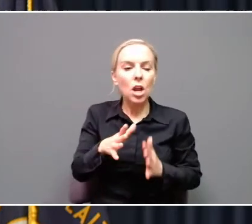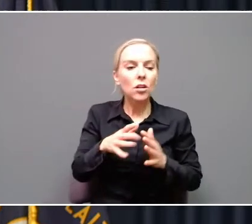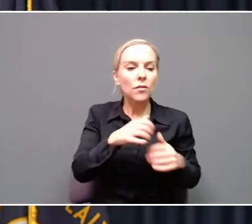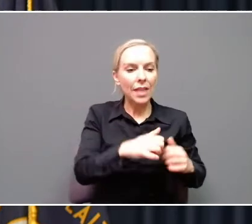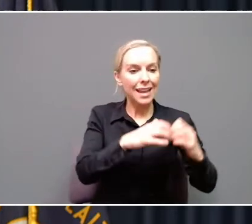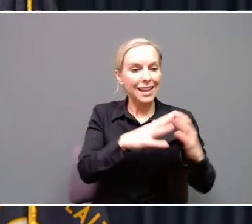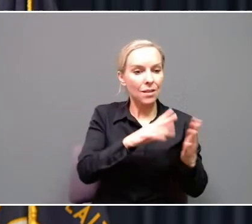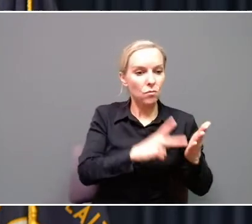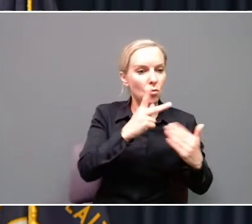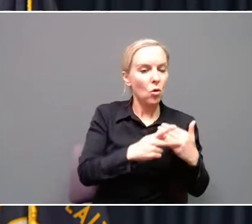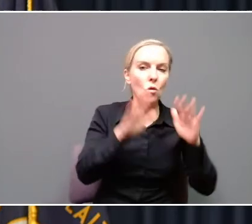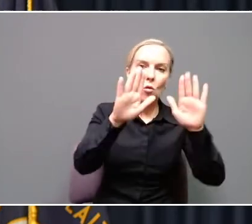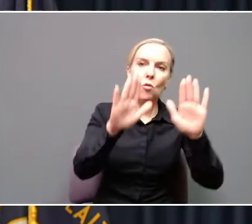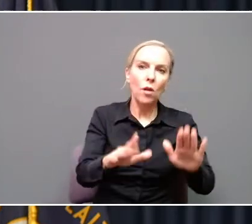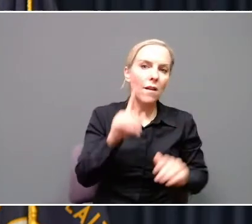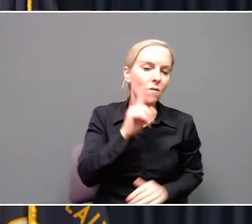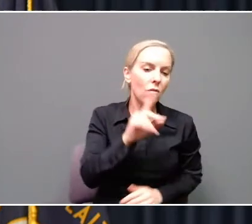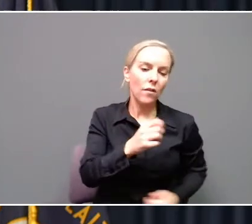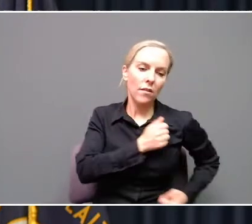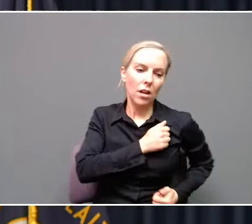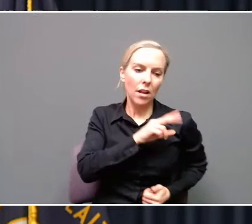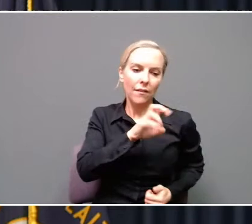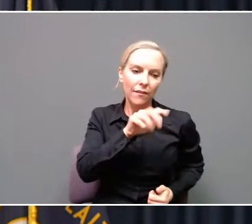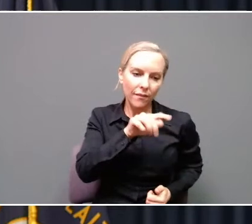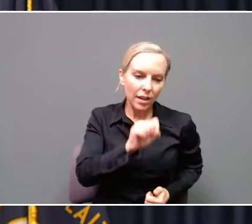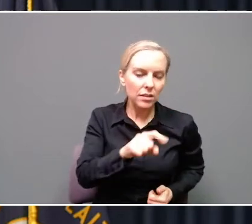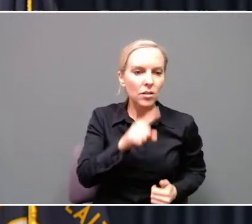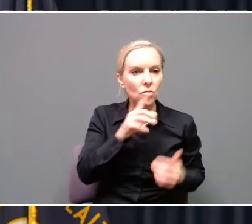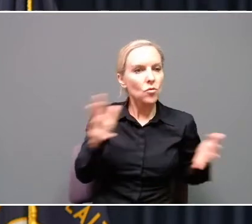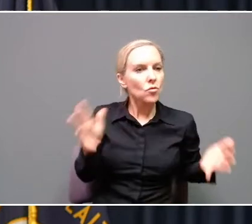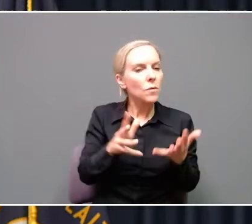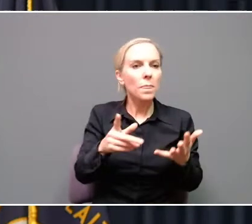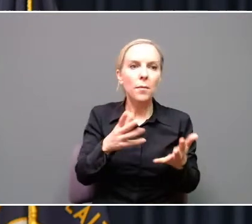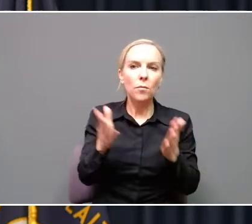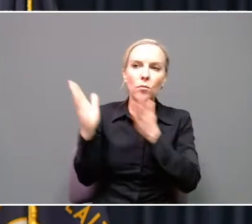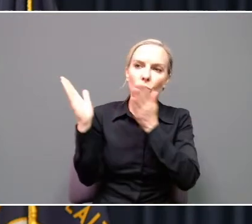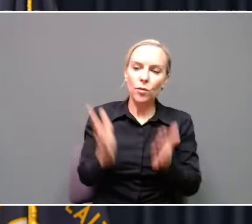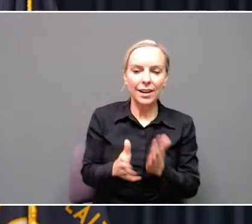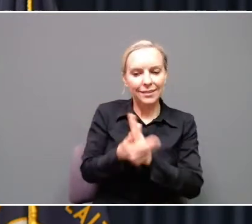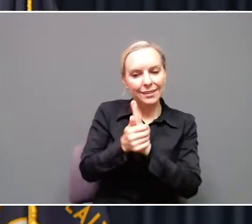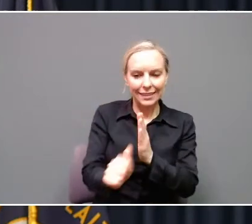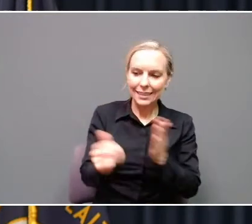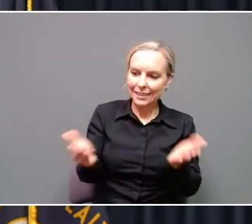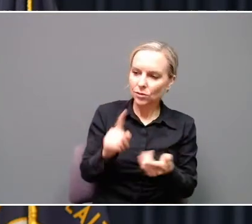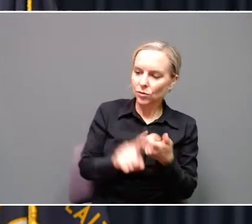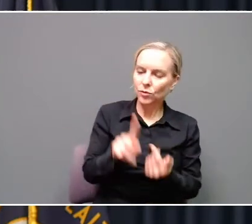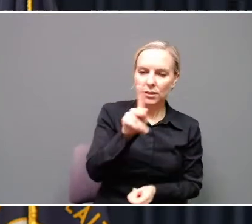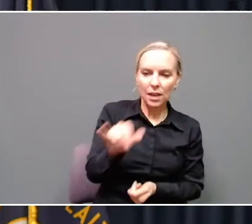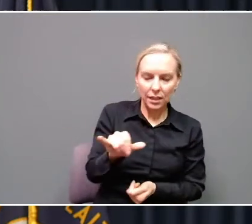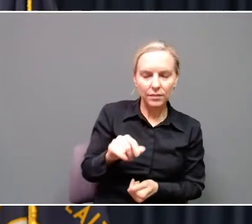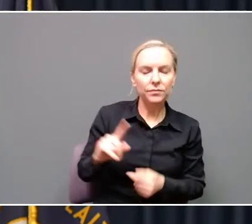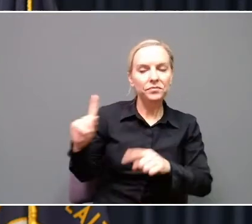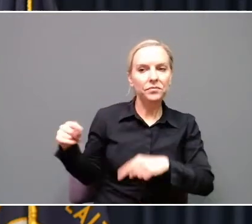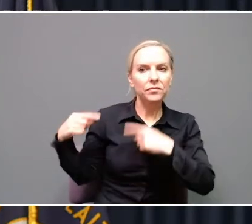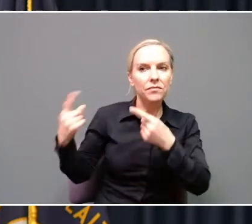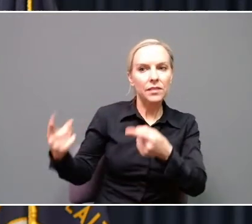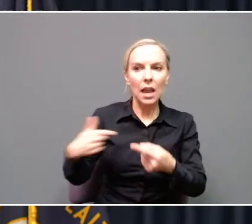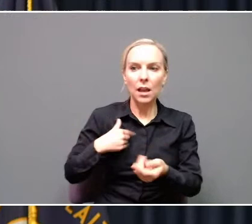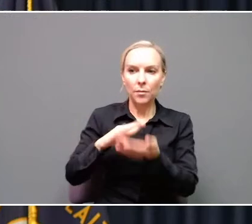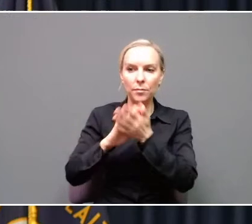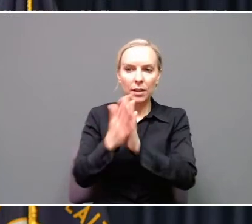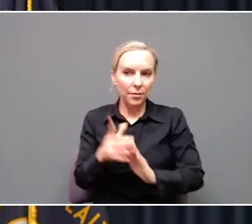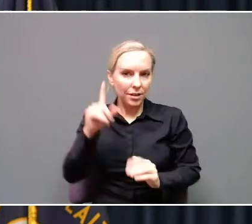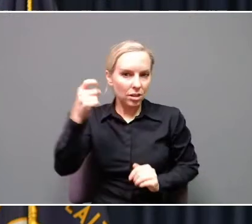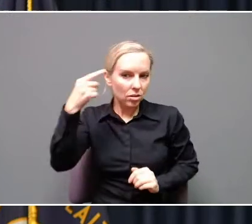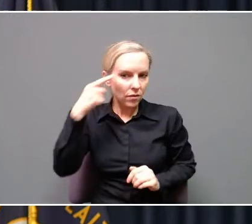veterans. It shows our gratitude, and it brings talent here to Kentucky. Since taking office, we've awarded almost $8